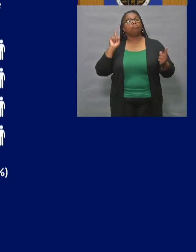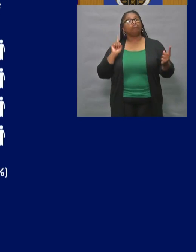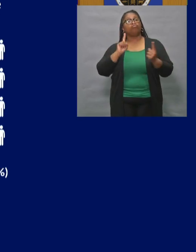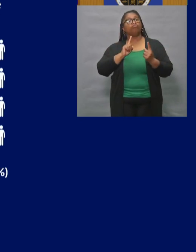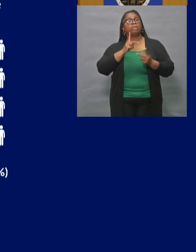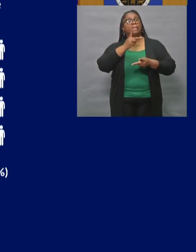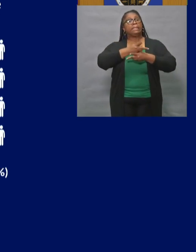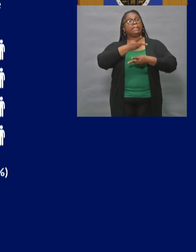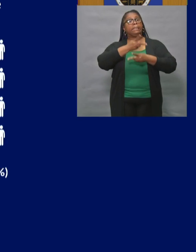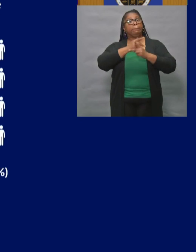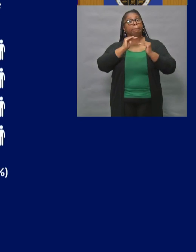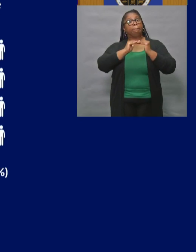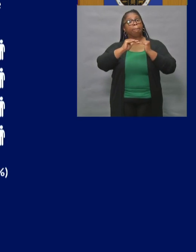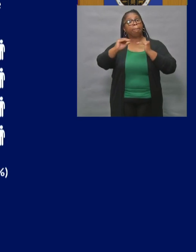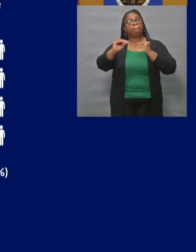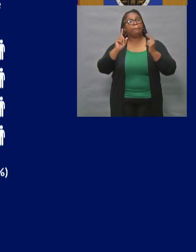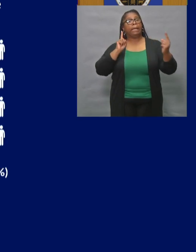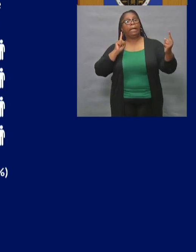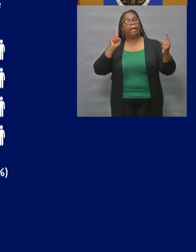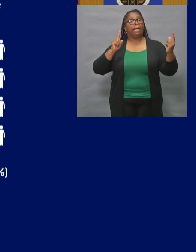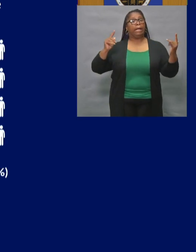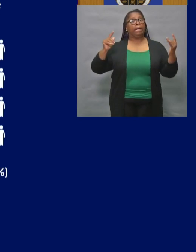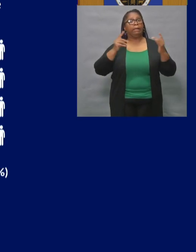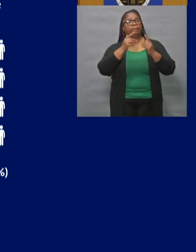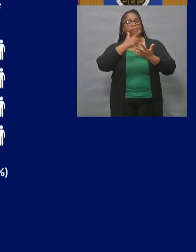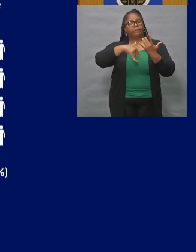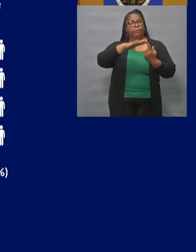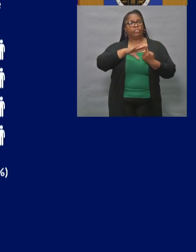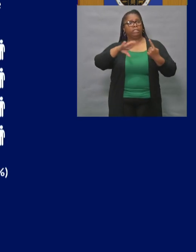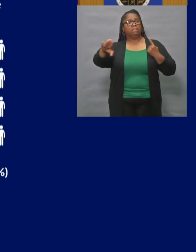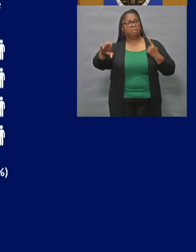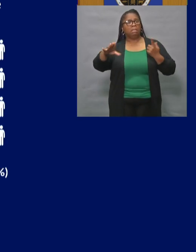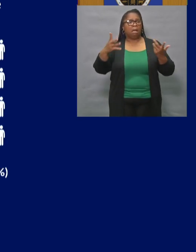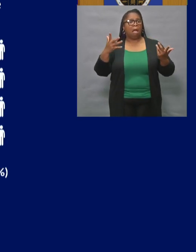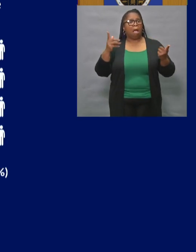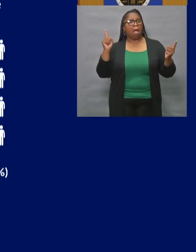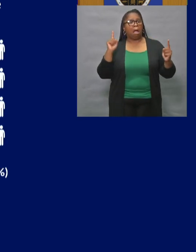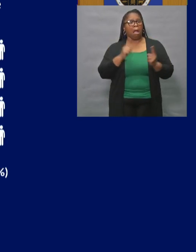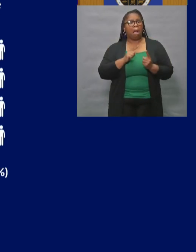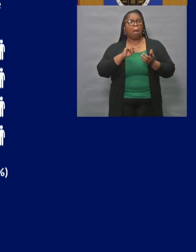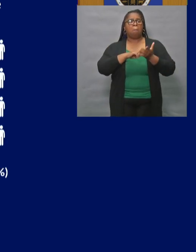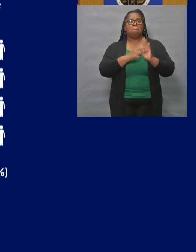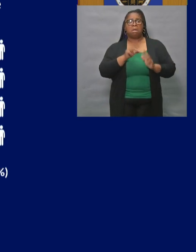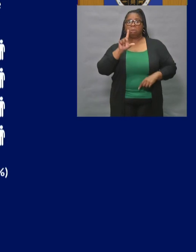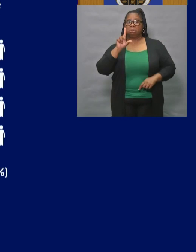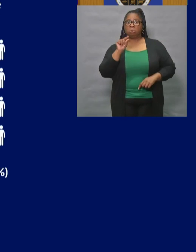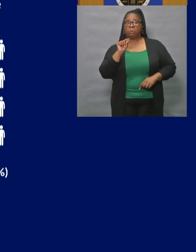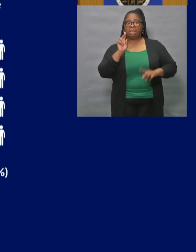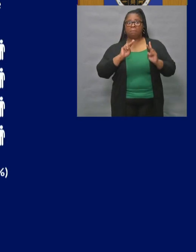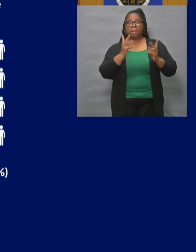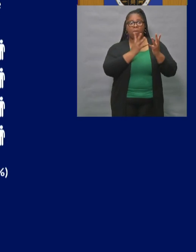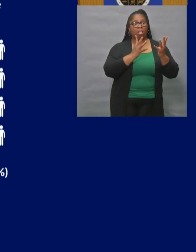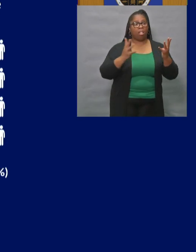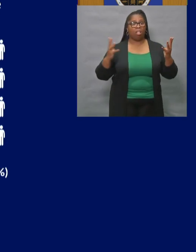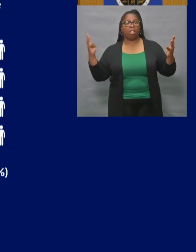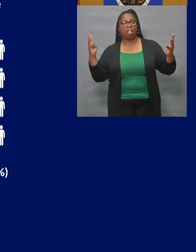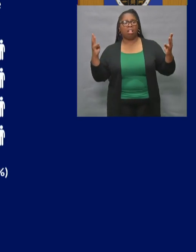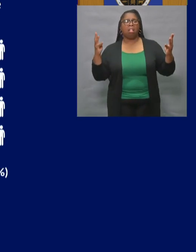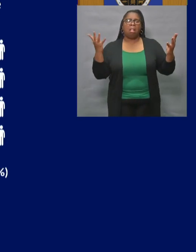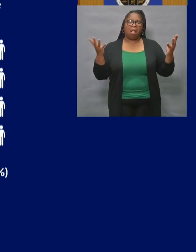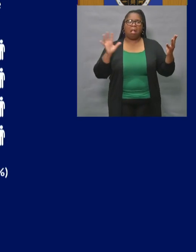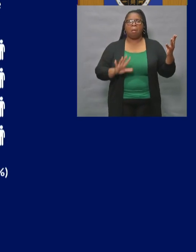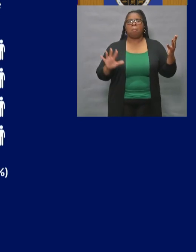3 weeks with people's compliance with the safer at home order, then we can reduce that rate of infection to 1 in 20 among